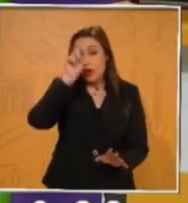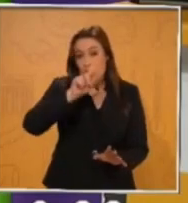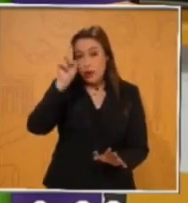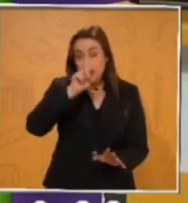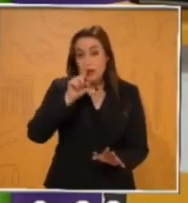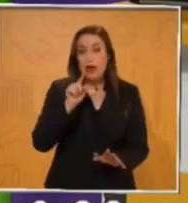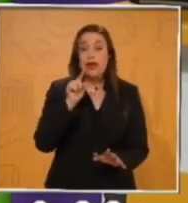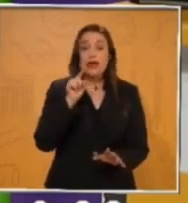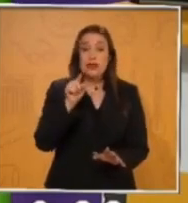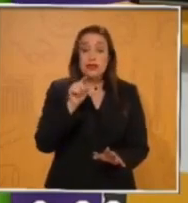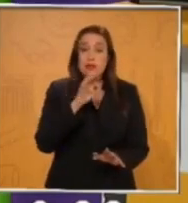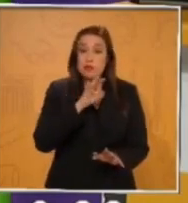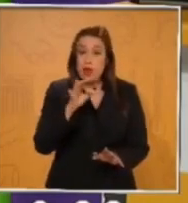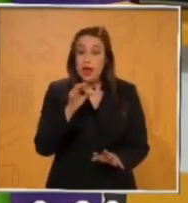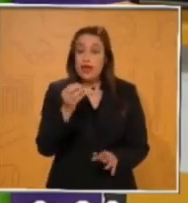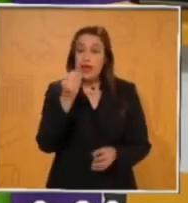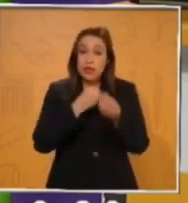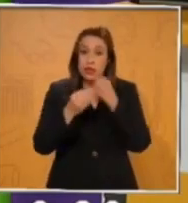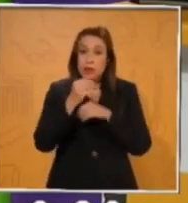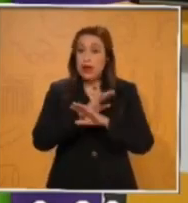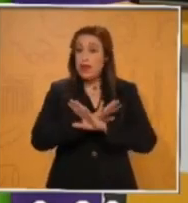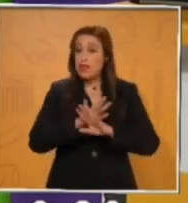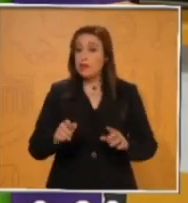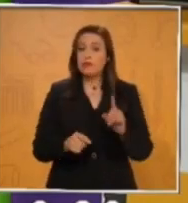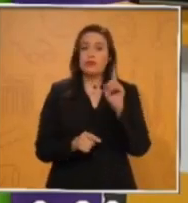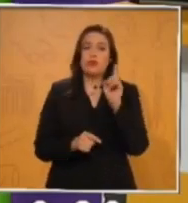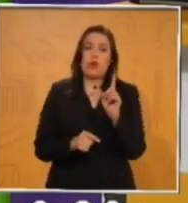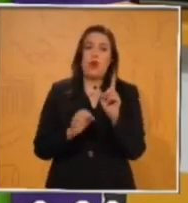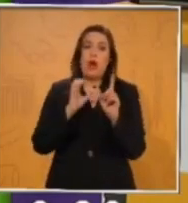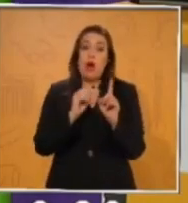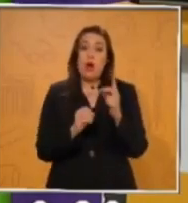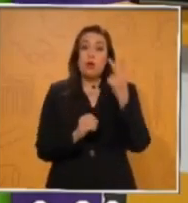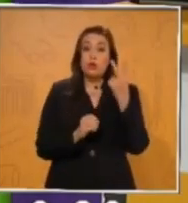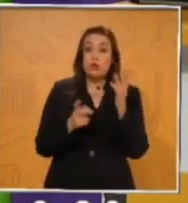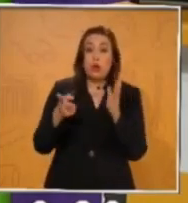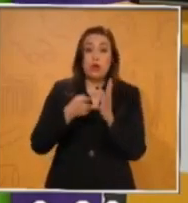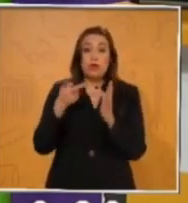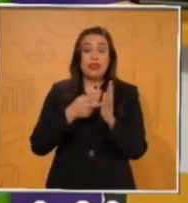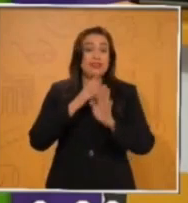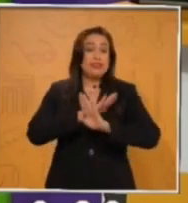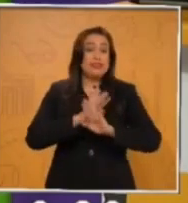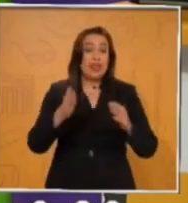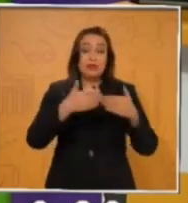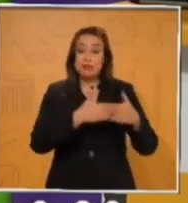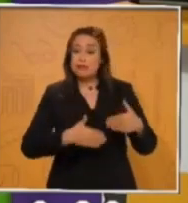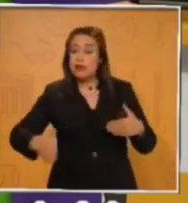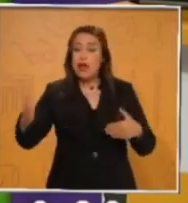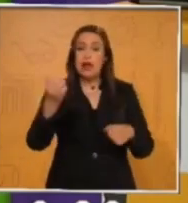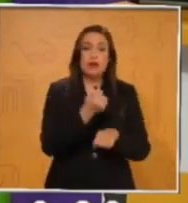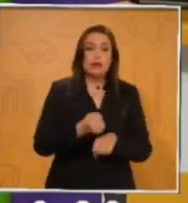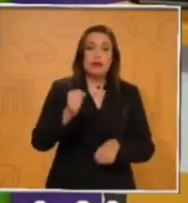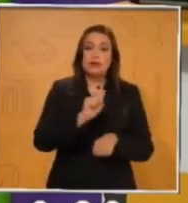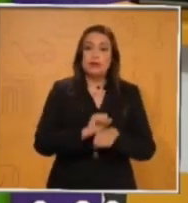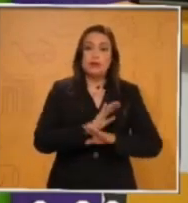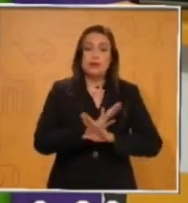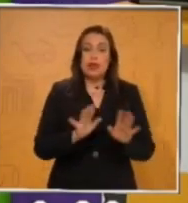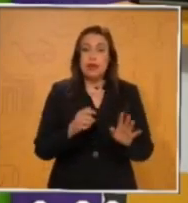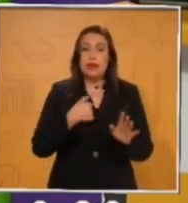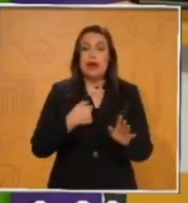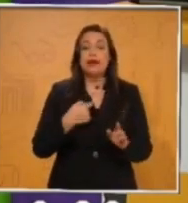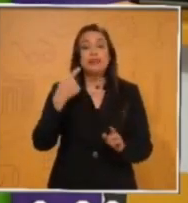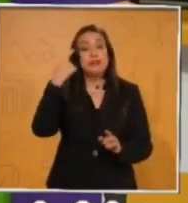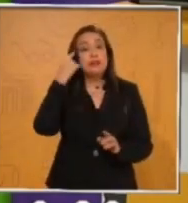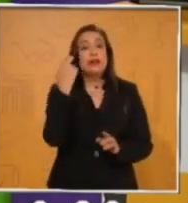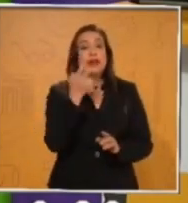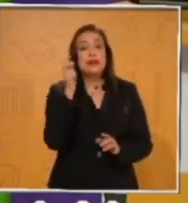to be eaten just like 1 or 2 times at the week. Consider these recommendations. And